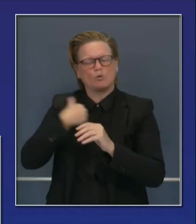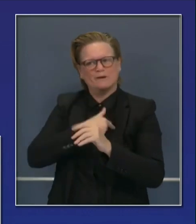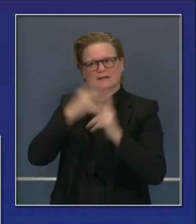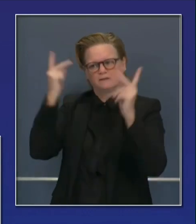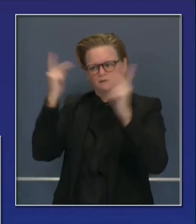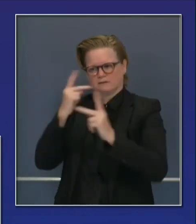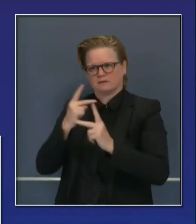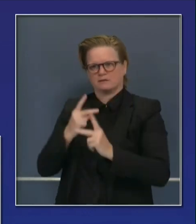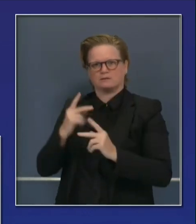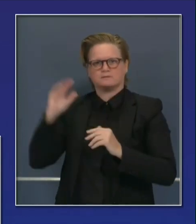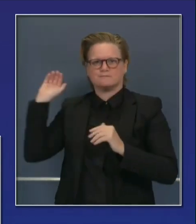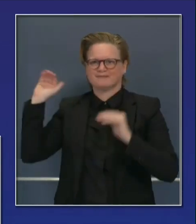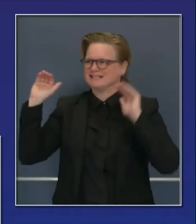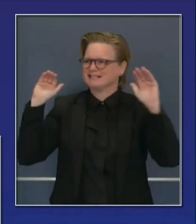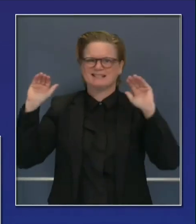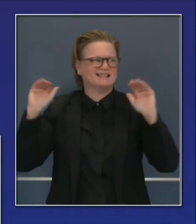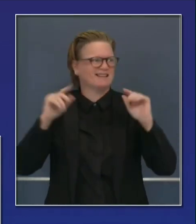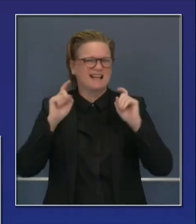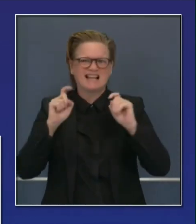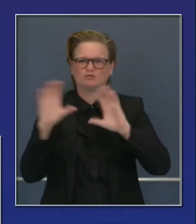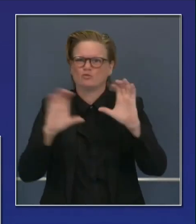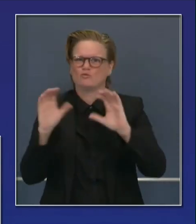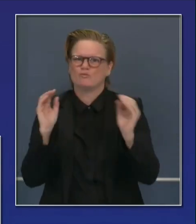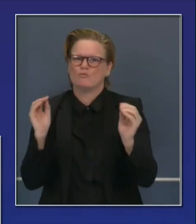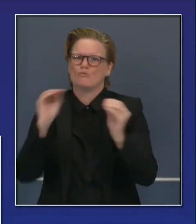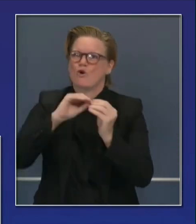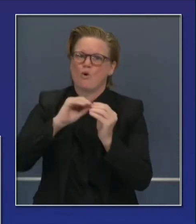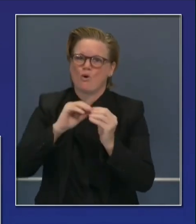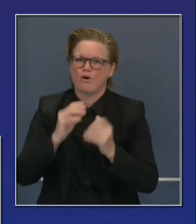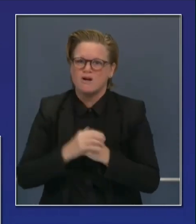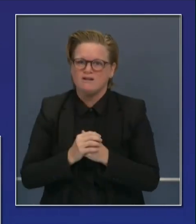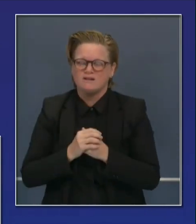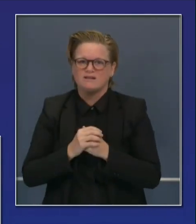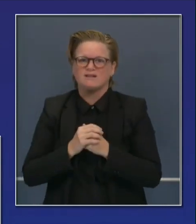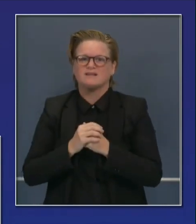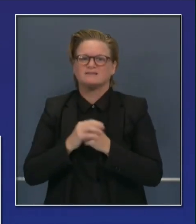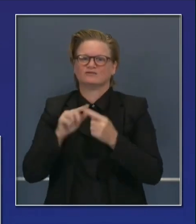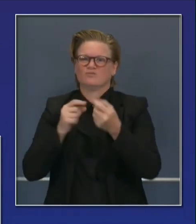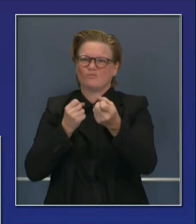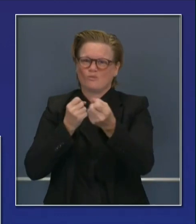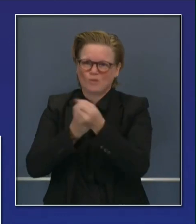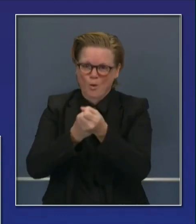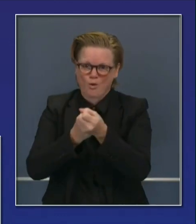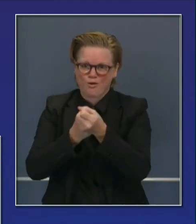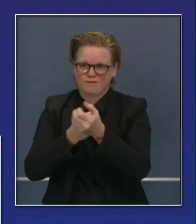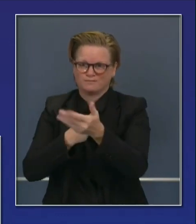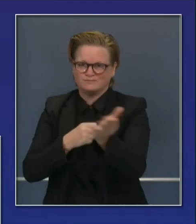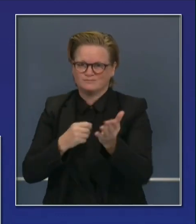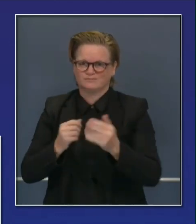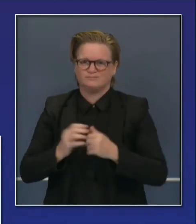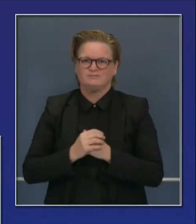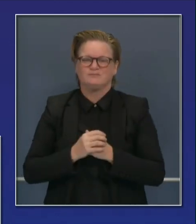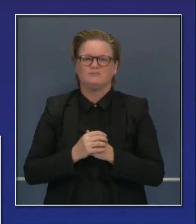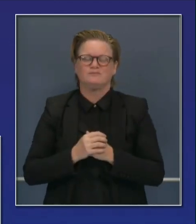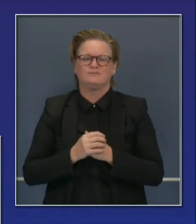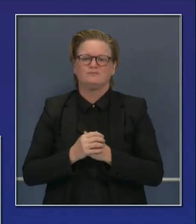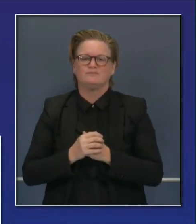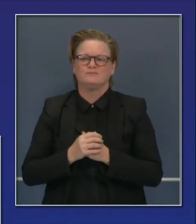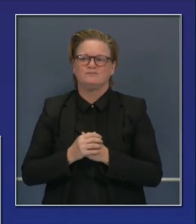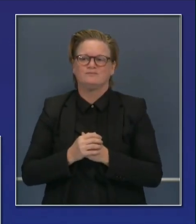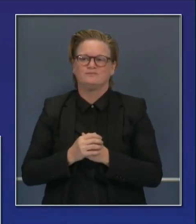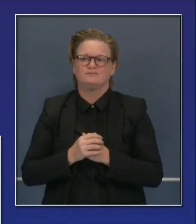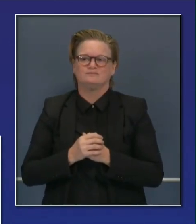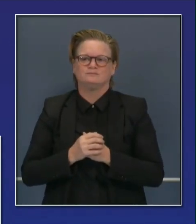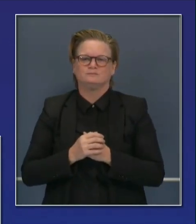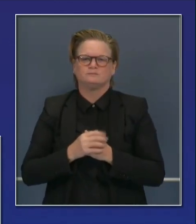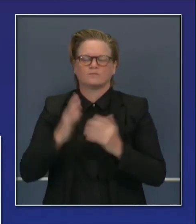more, and we are committed to doing so. But I also am mindful of this, and I want to just end